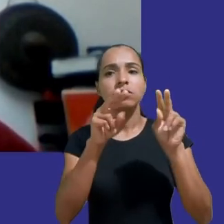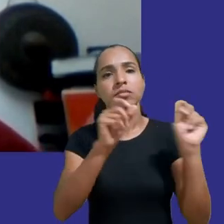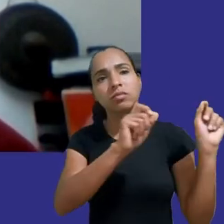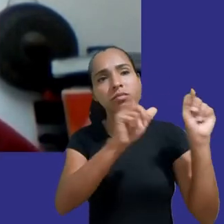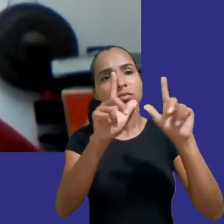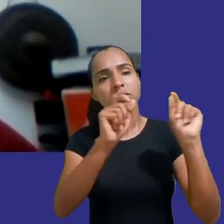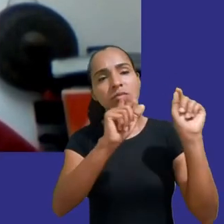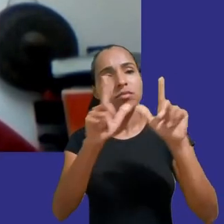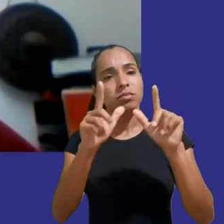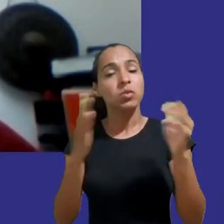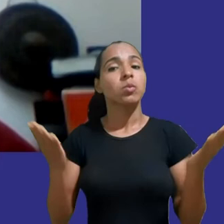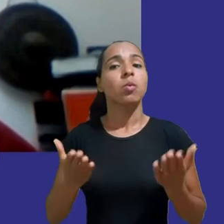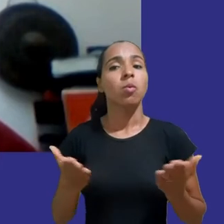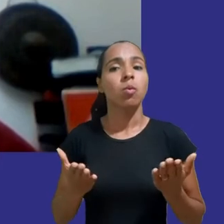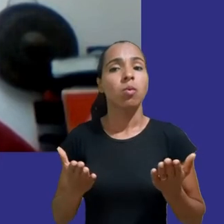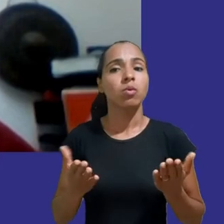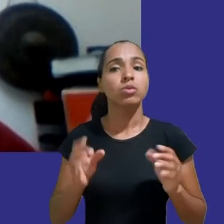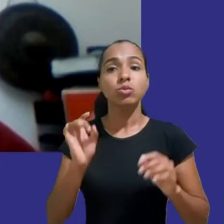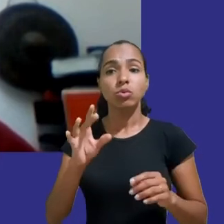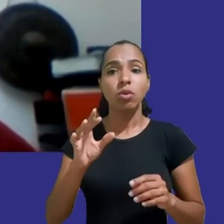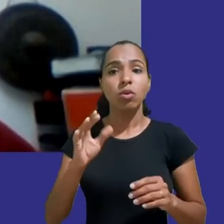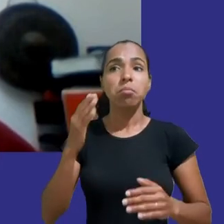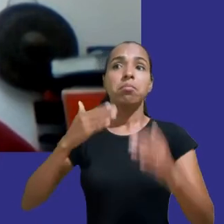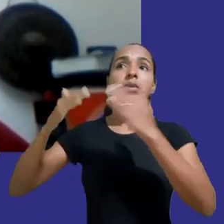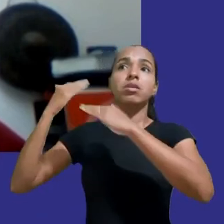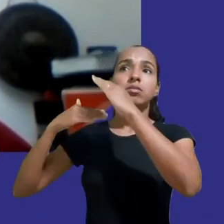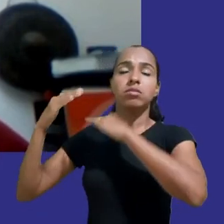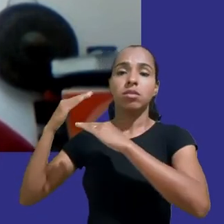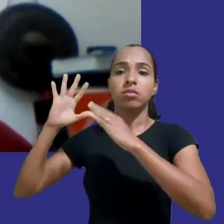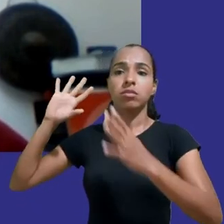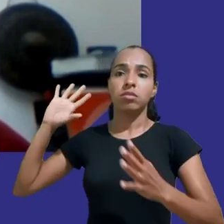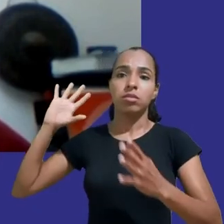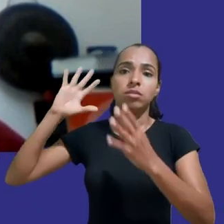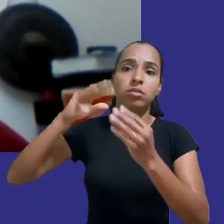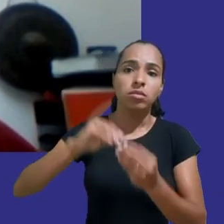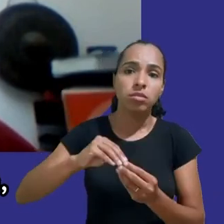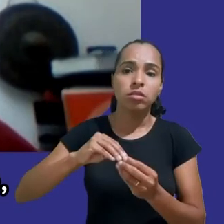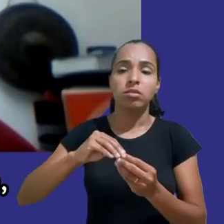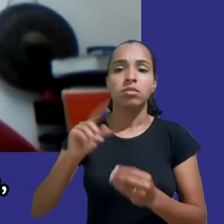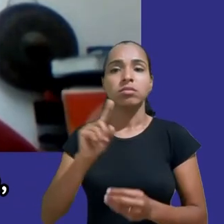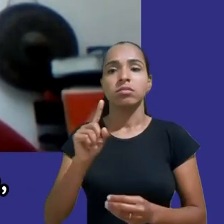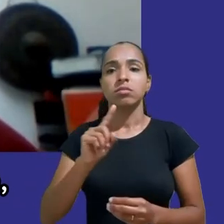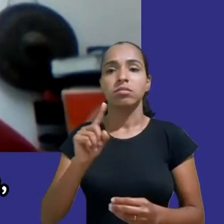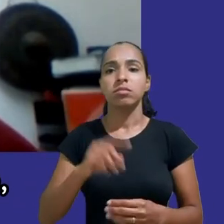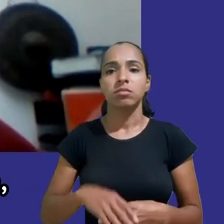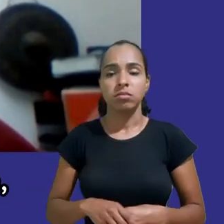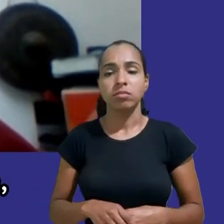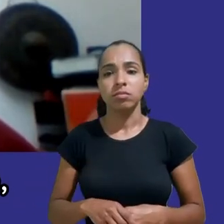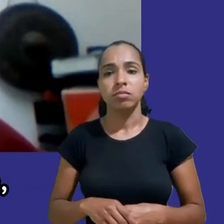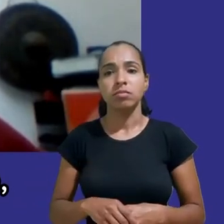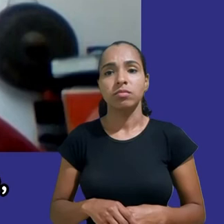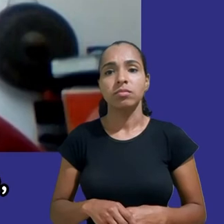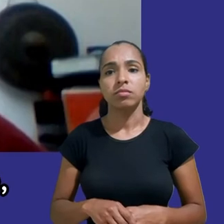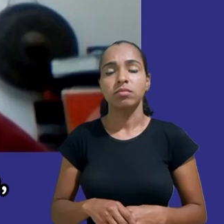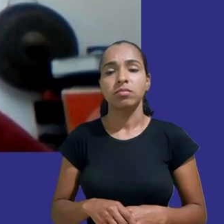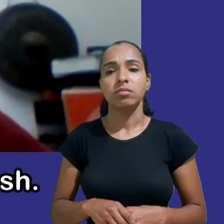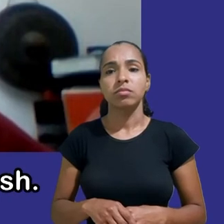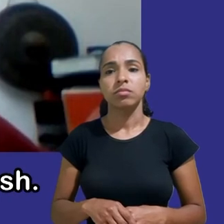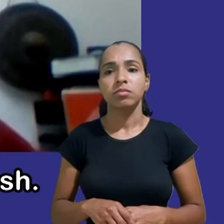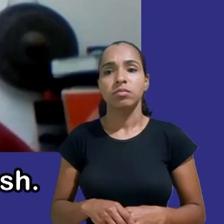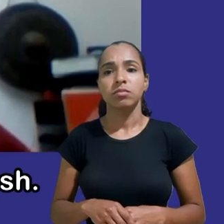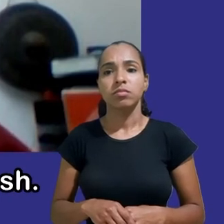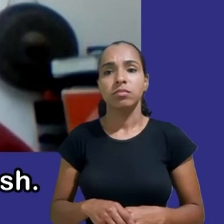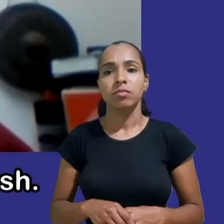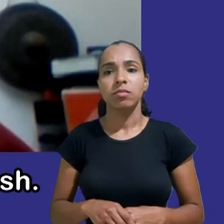this reduces very much the ability to micro target them especially at points of specific vulnerability as you